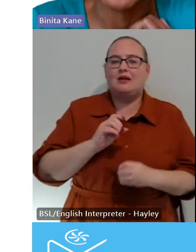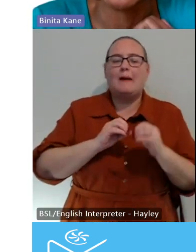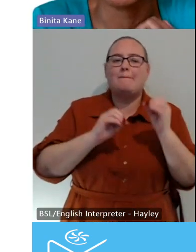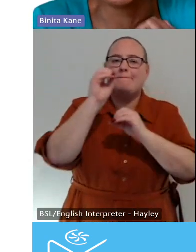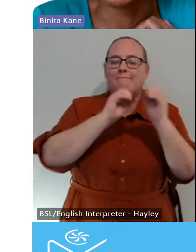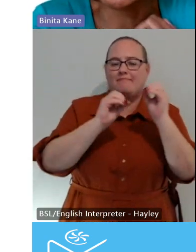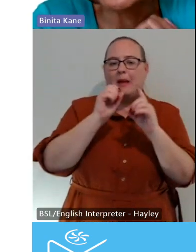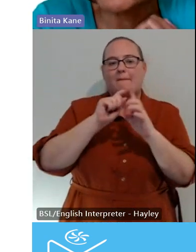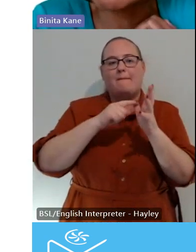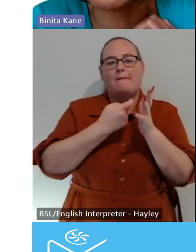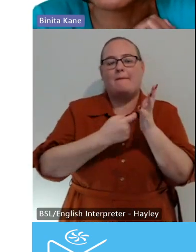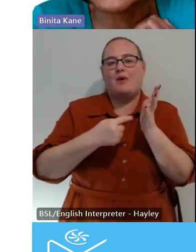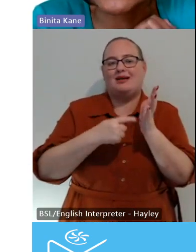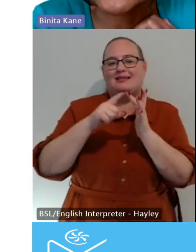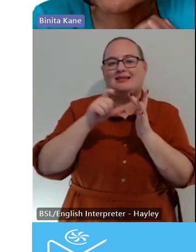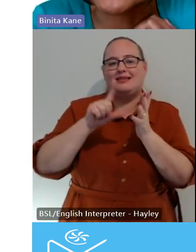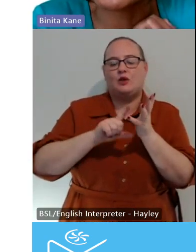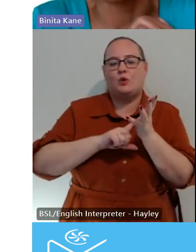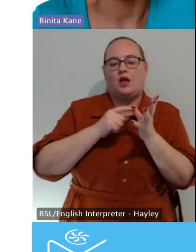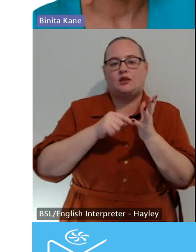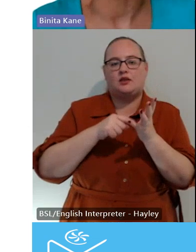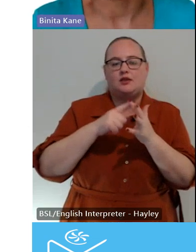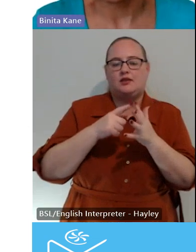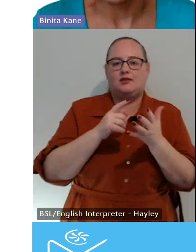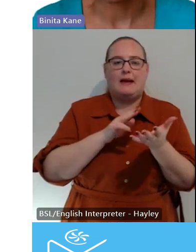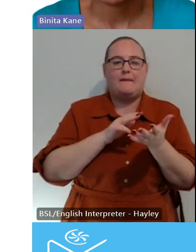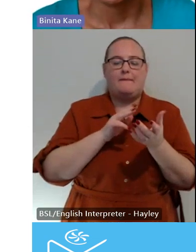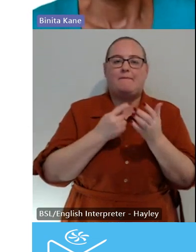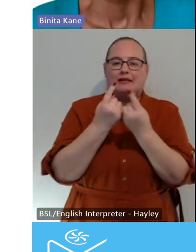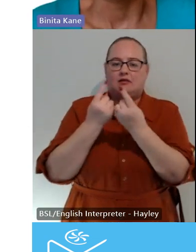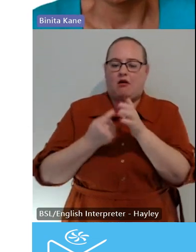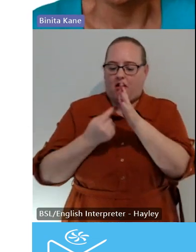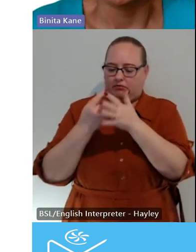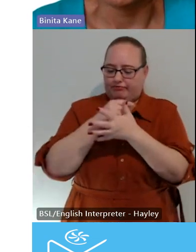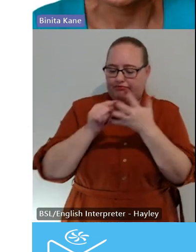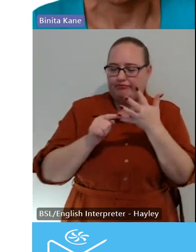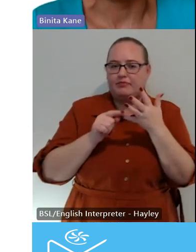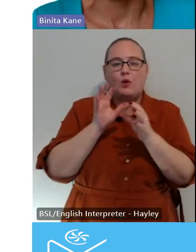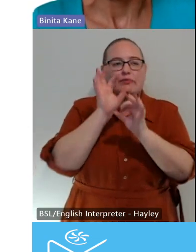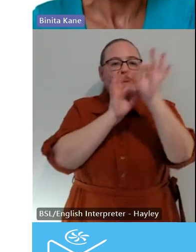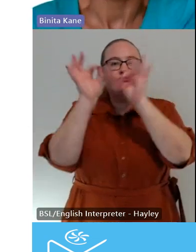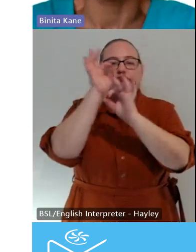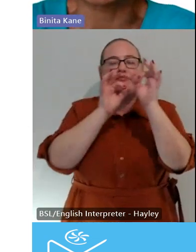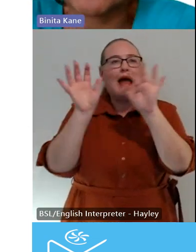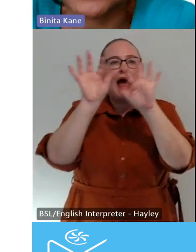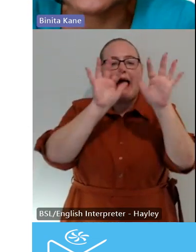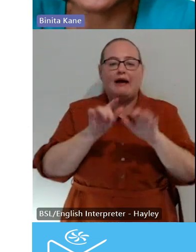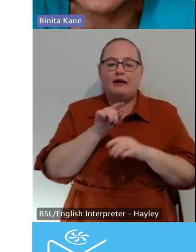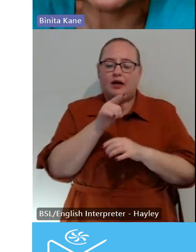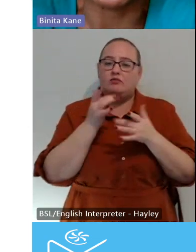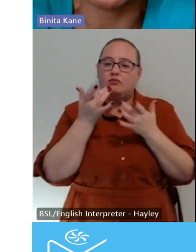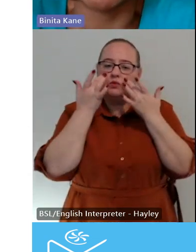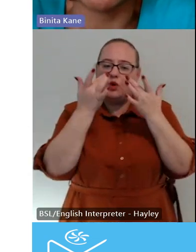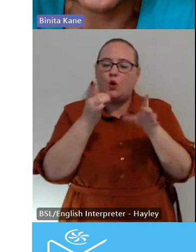PMs. And these are solid particles and liquid droplets that are found in the air. So the little yellow blob is